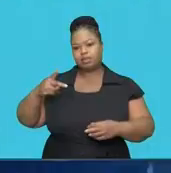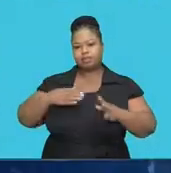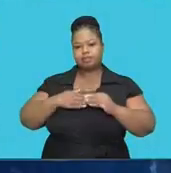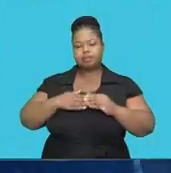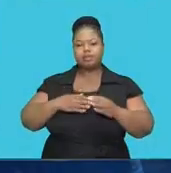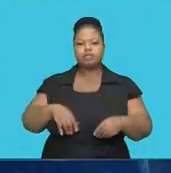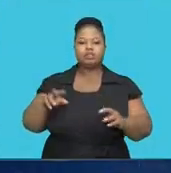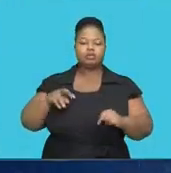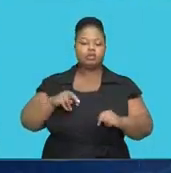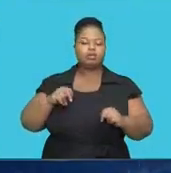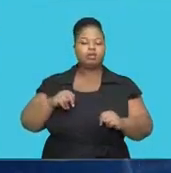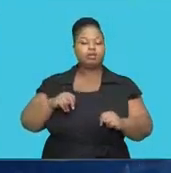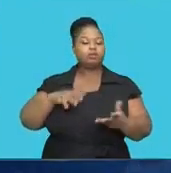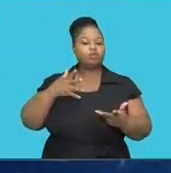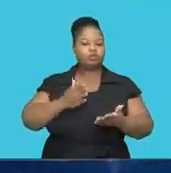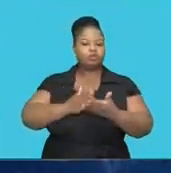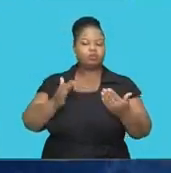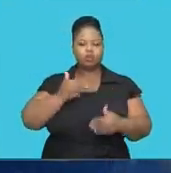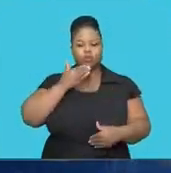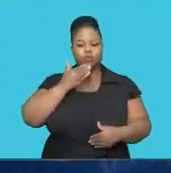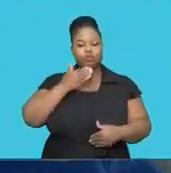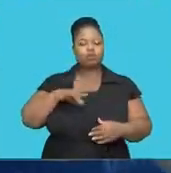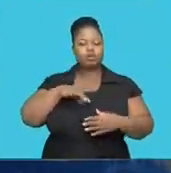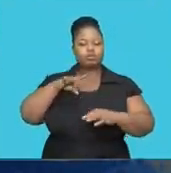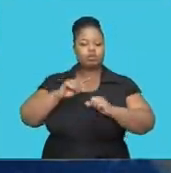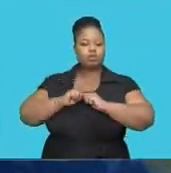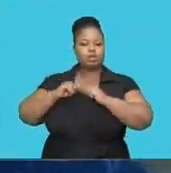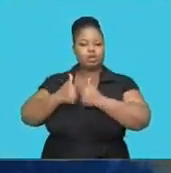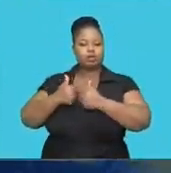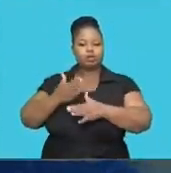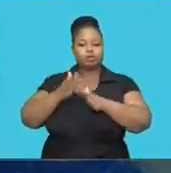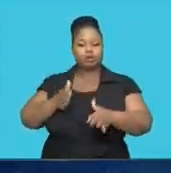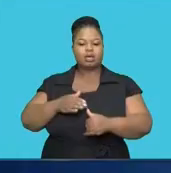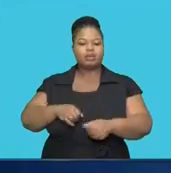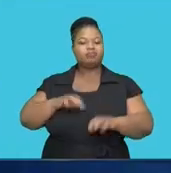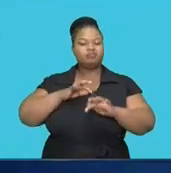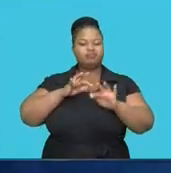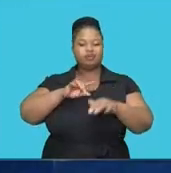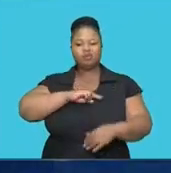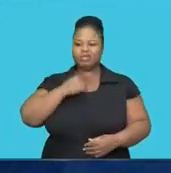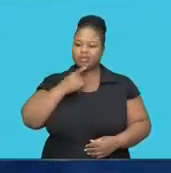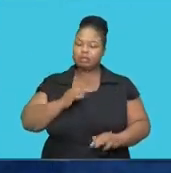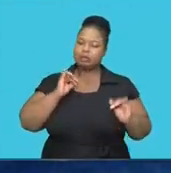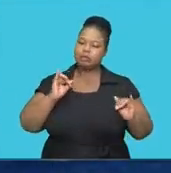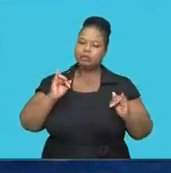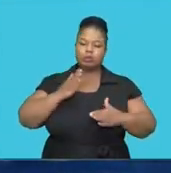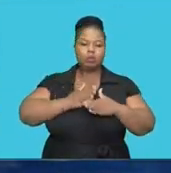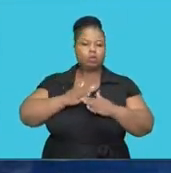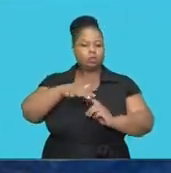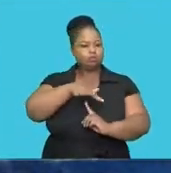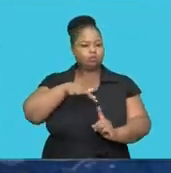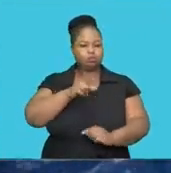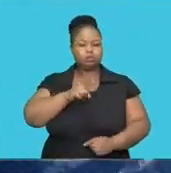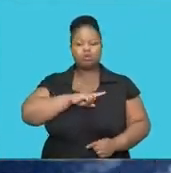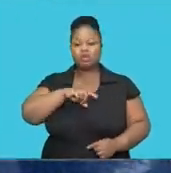Food, Wine, Beverages, Spirits and Allied Workers are protesting to what they call terrible working conditions. You know,